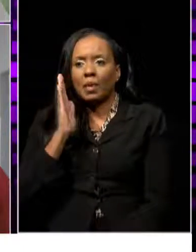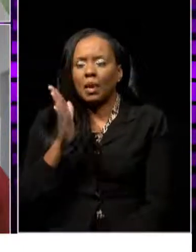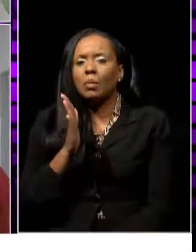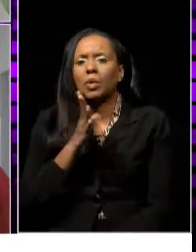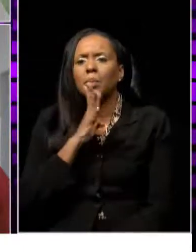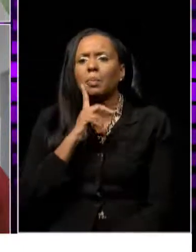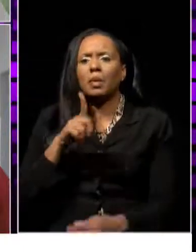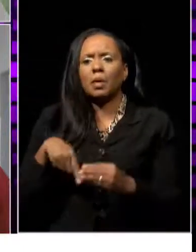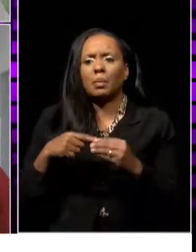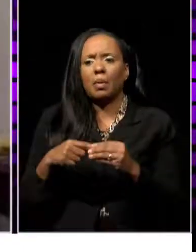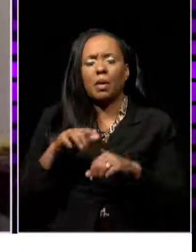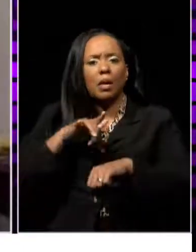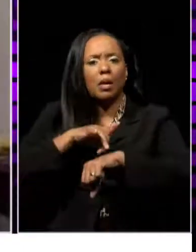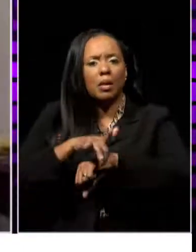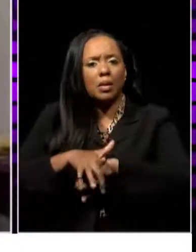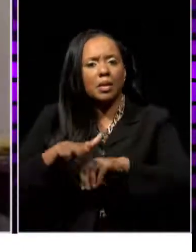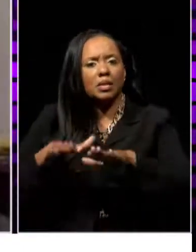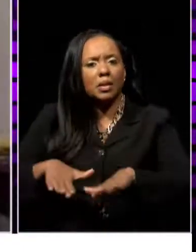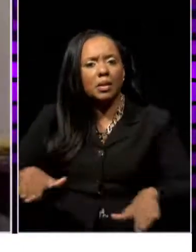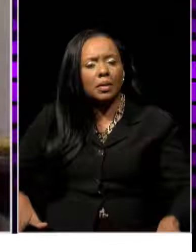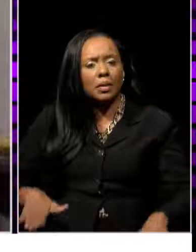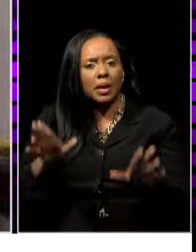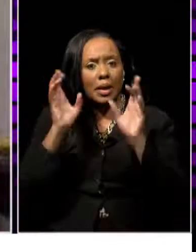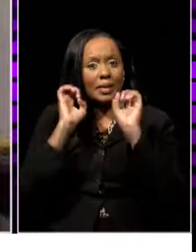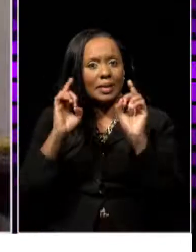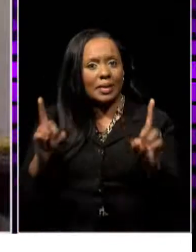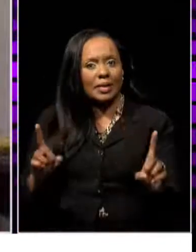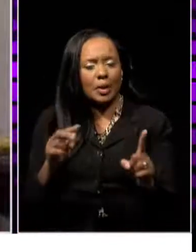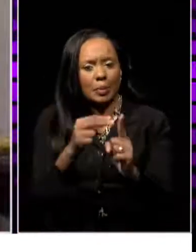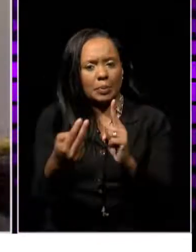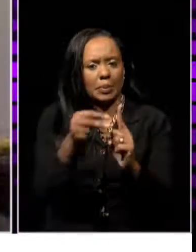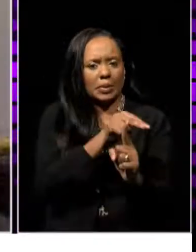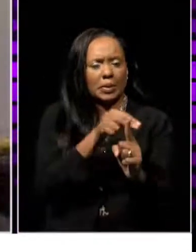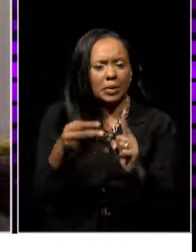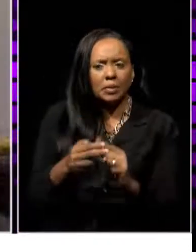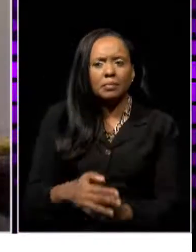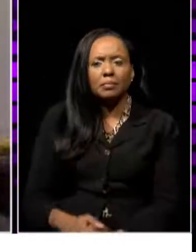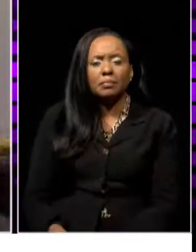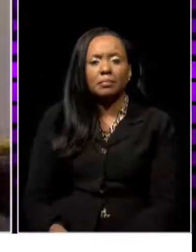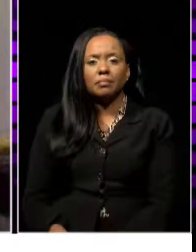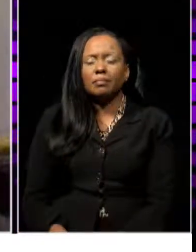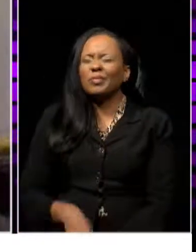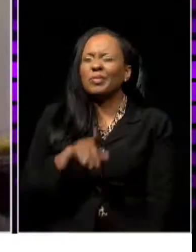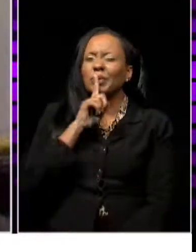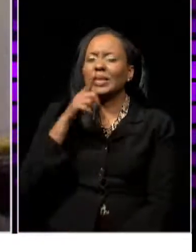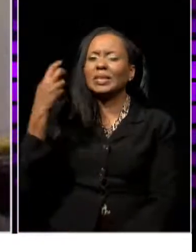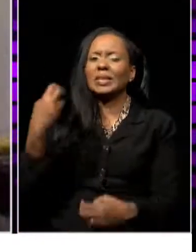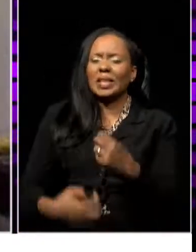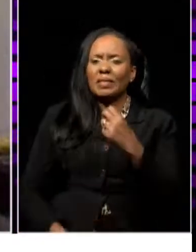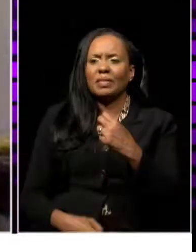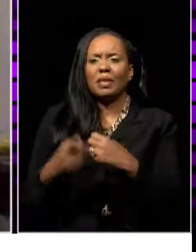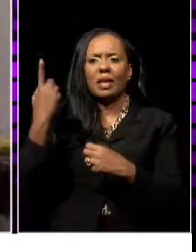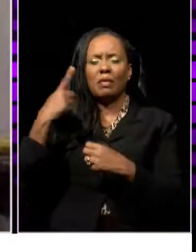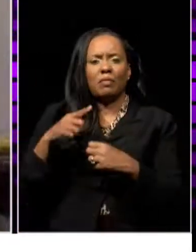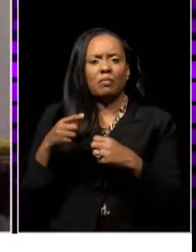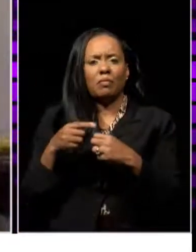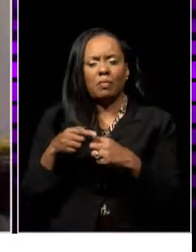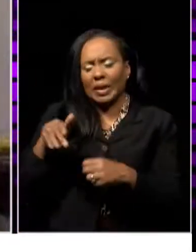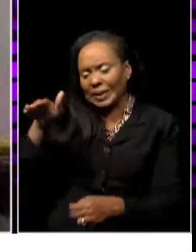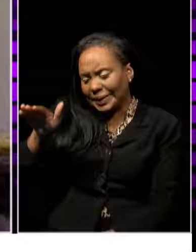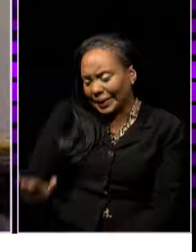the only viewpoint I can speak from. It is far more difficult for small children to socialize as they need